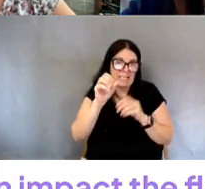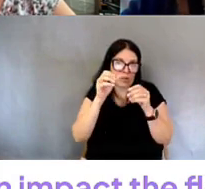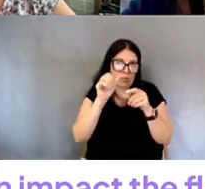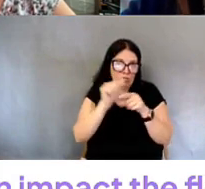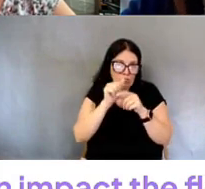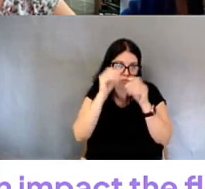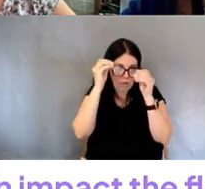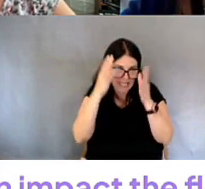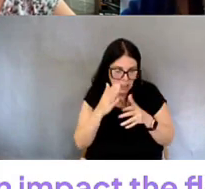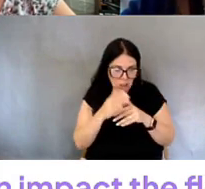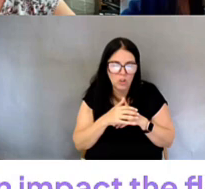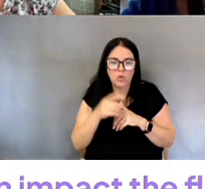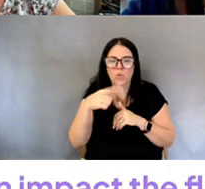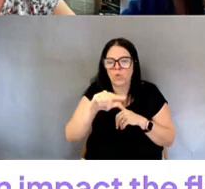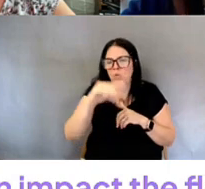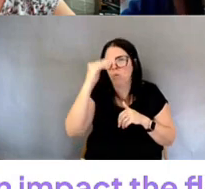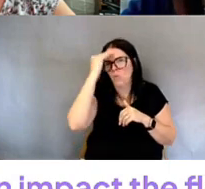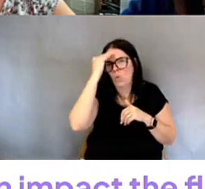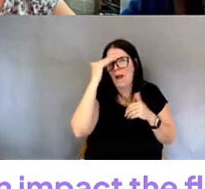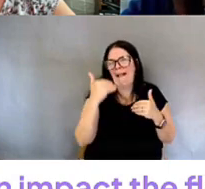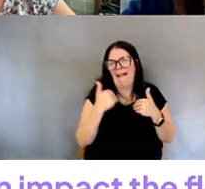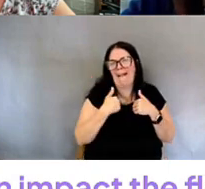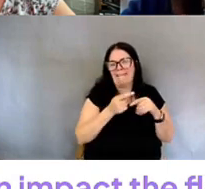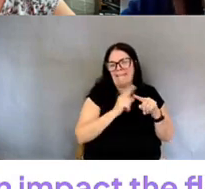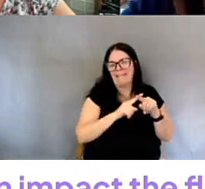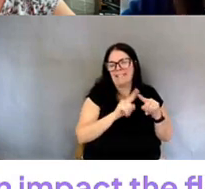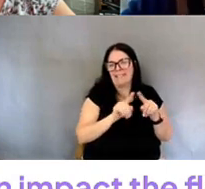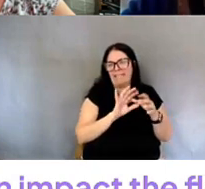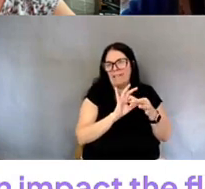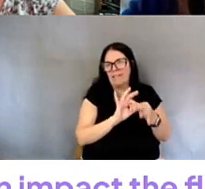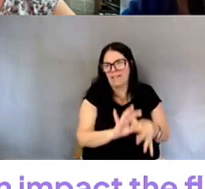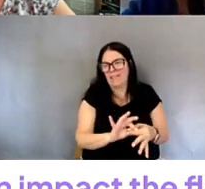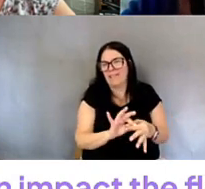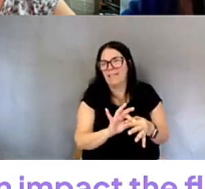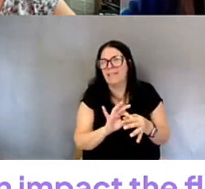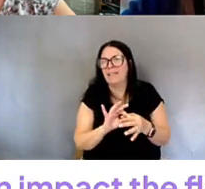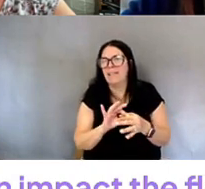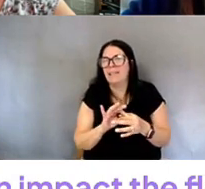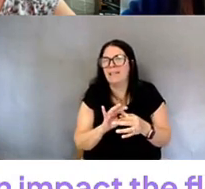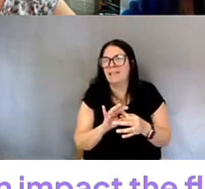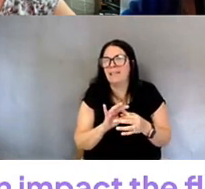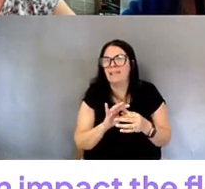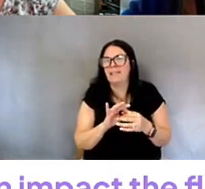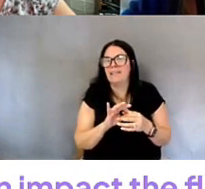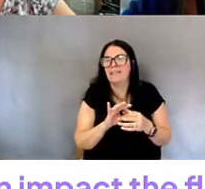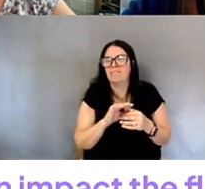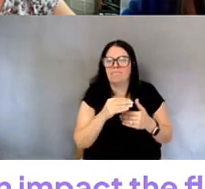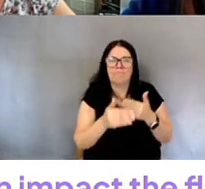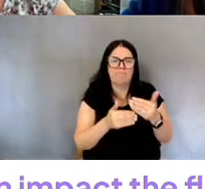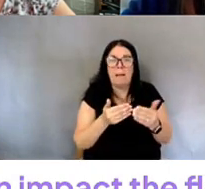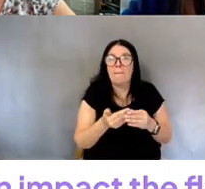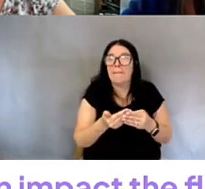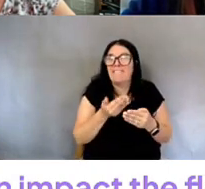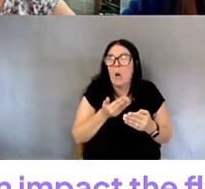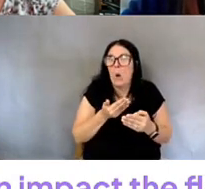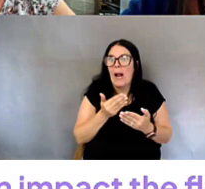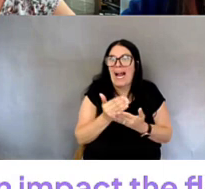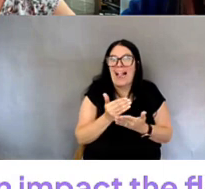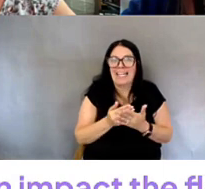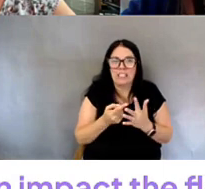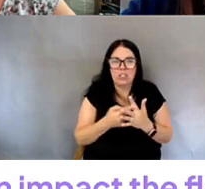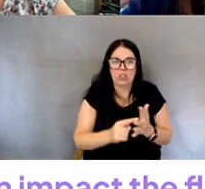you know that there are things a brew before the lesson even begins. And